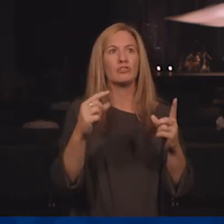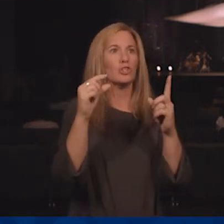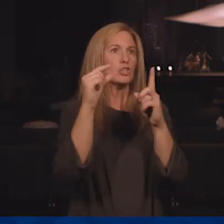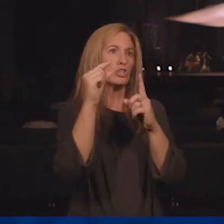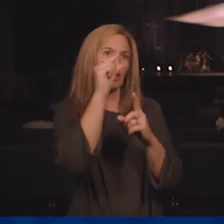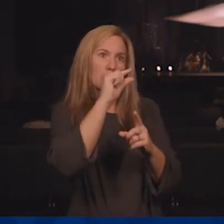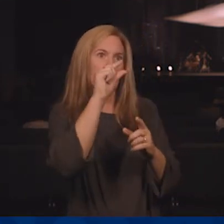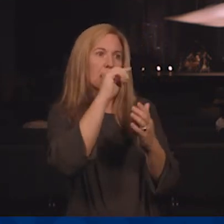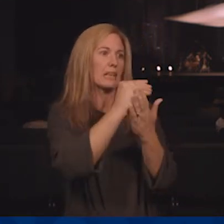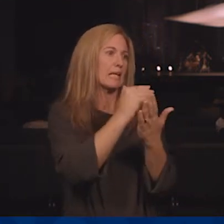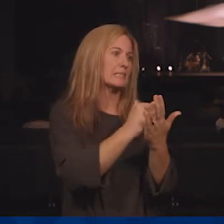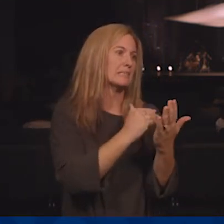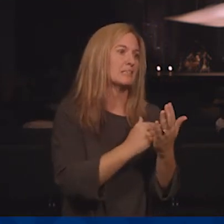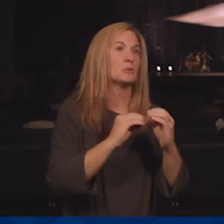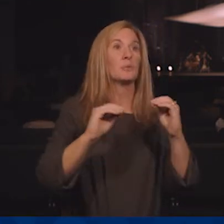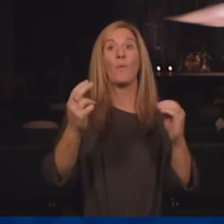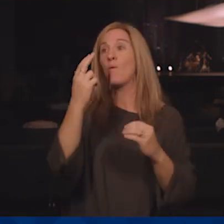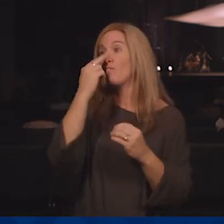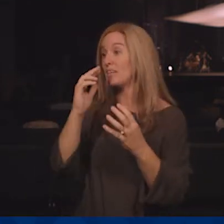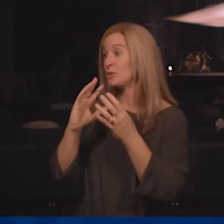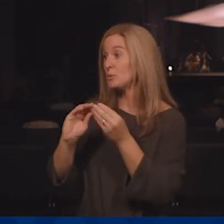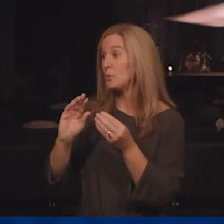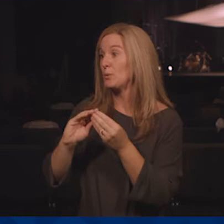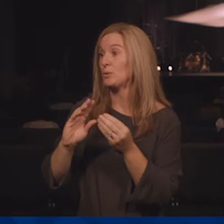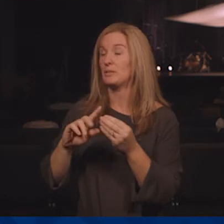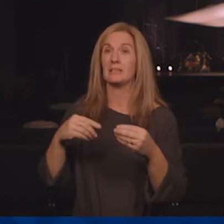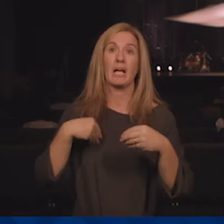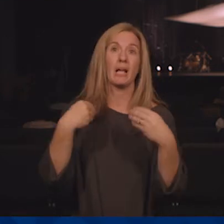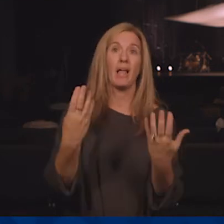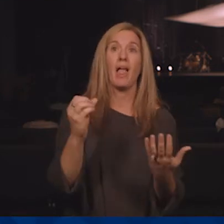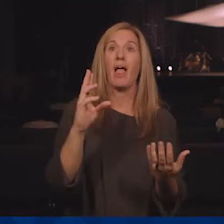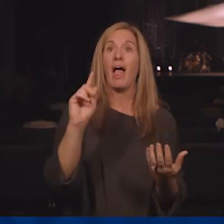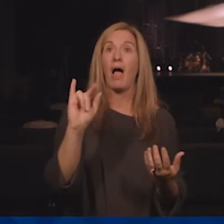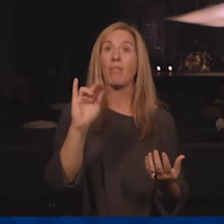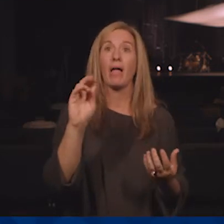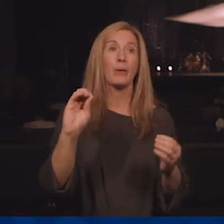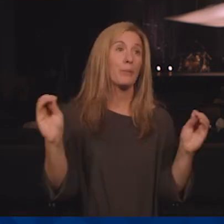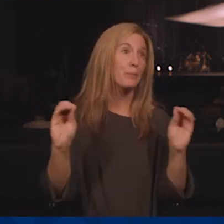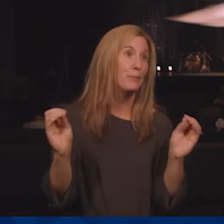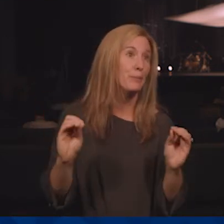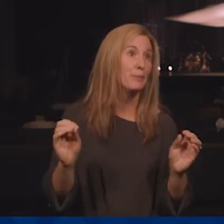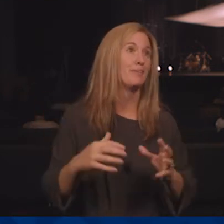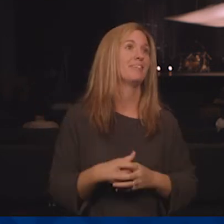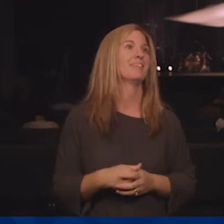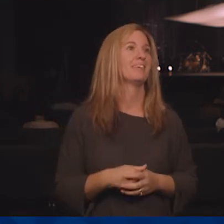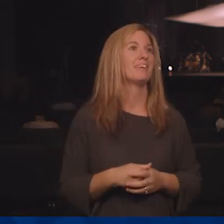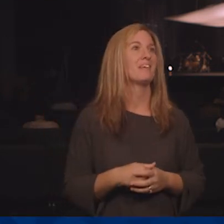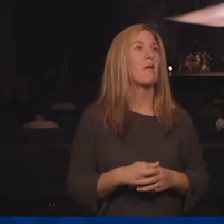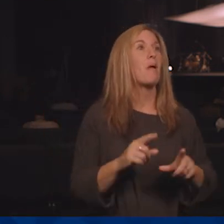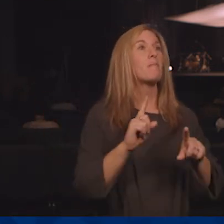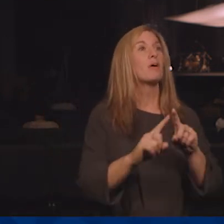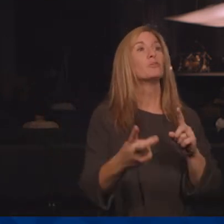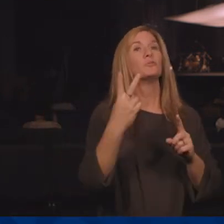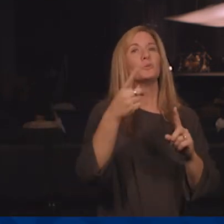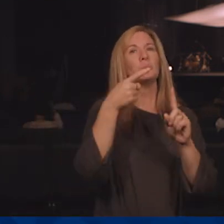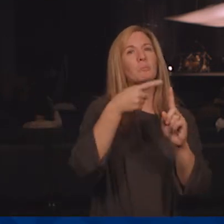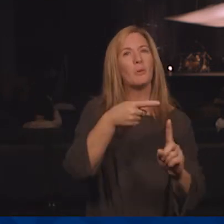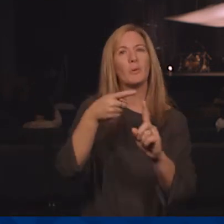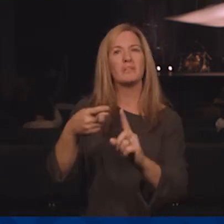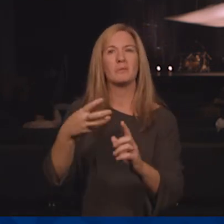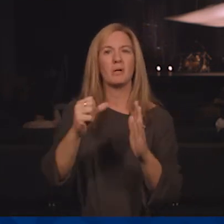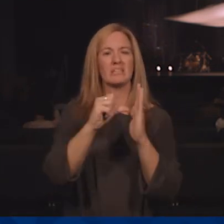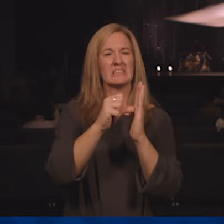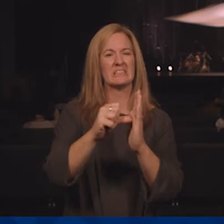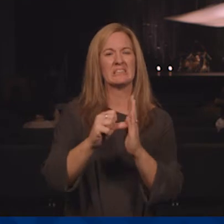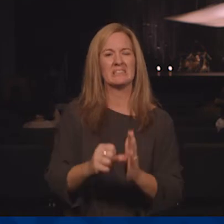don't even think I gave you an outline to fill in. So here's the two things that I want to leave you with, that James leaves us